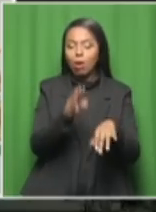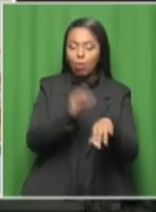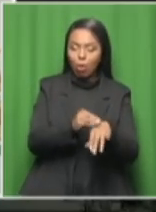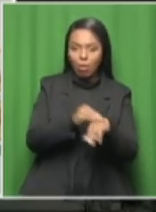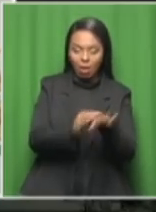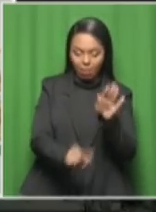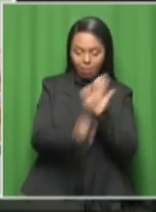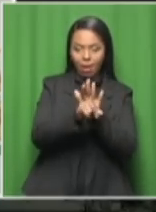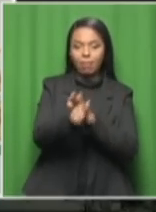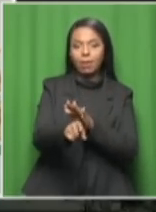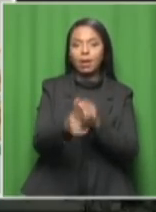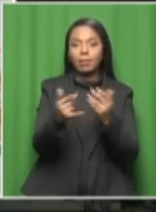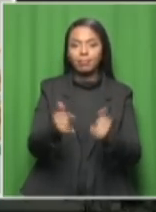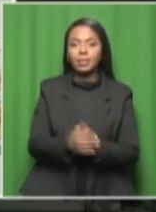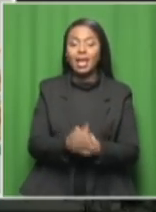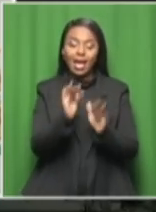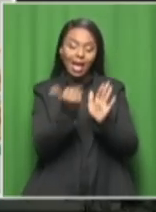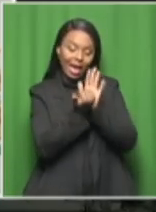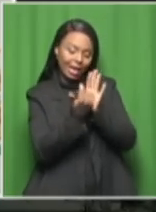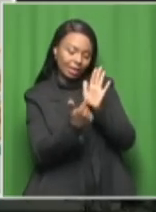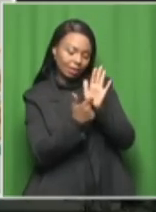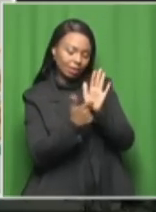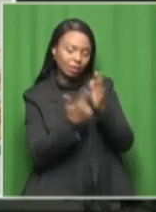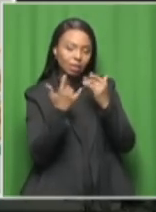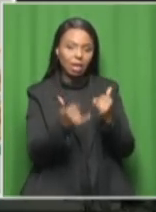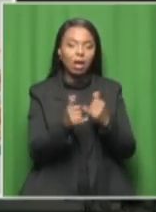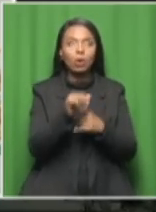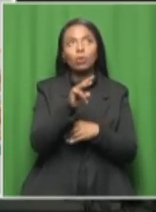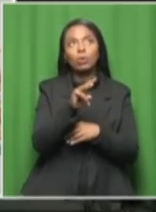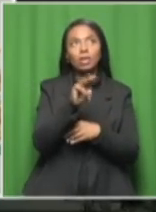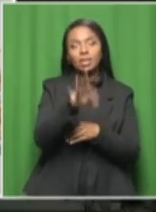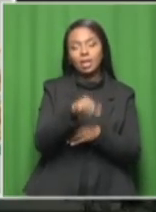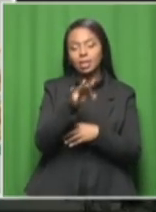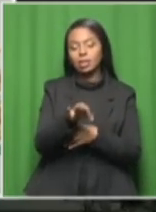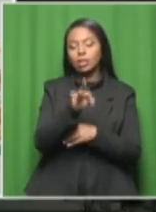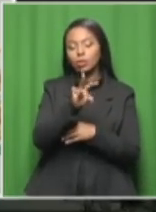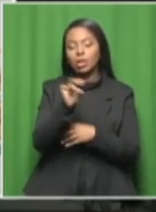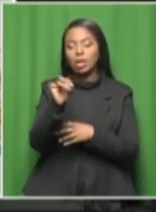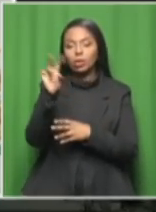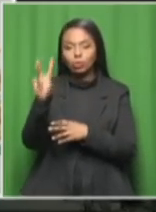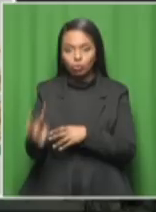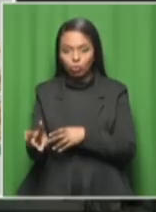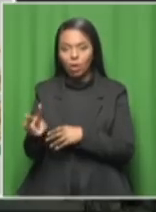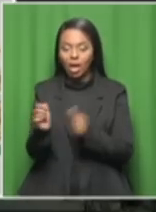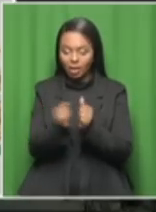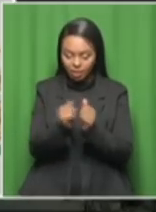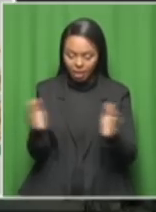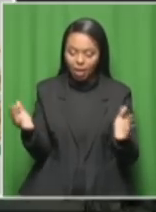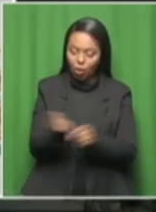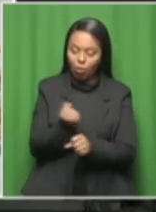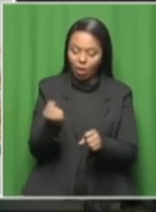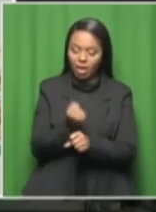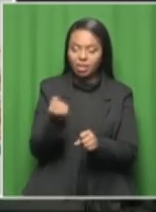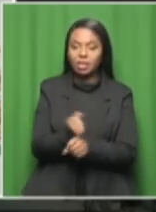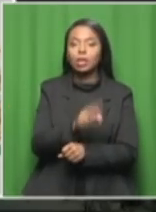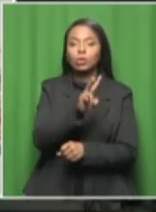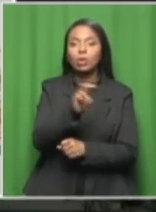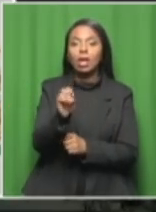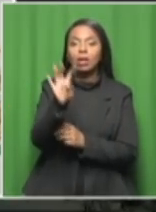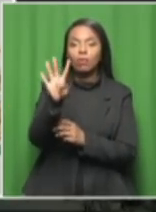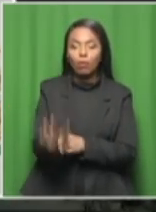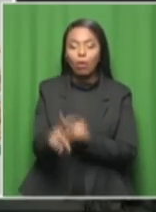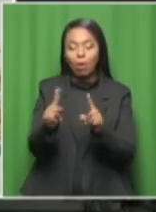the Immigration Act was enacted in 2002. It came into operation in 2004, but there